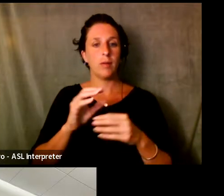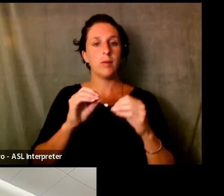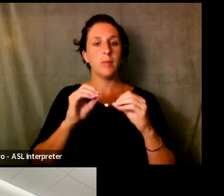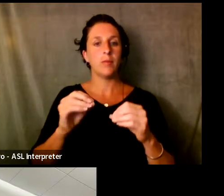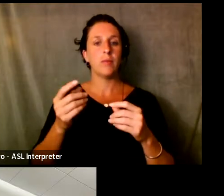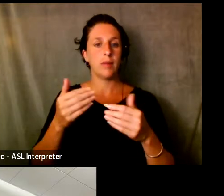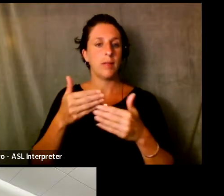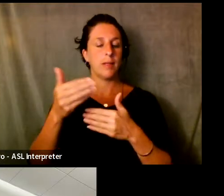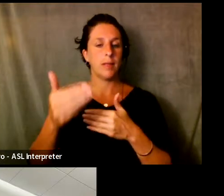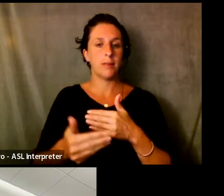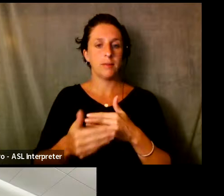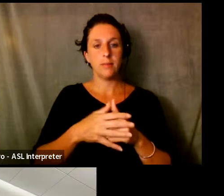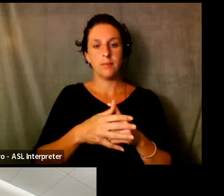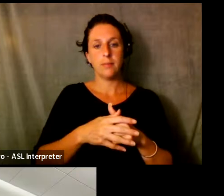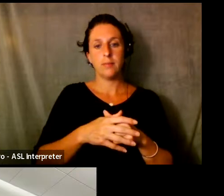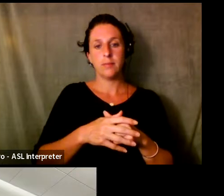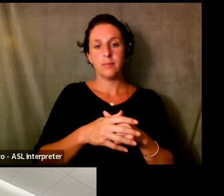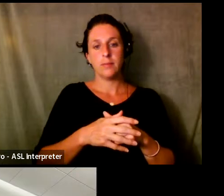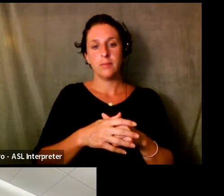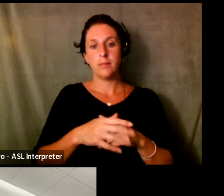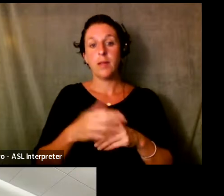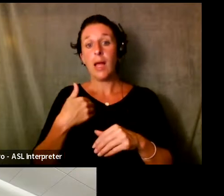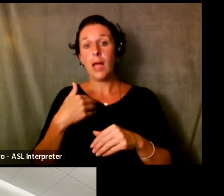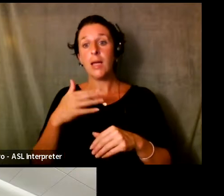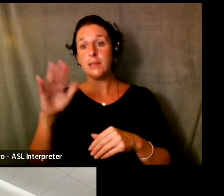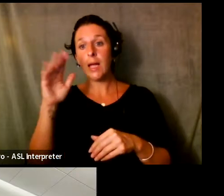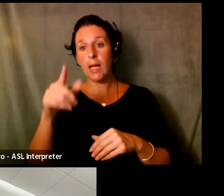item. There is a hand up there.